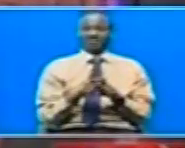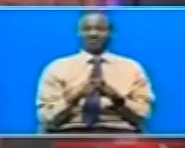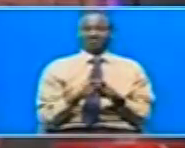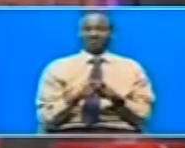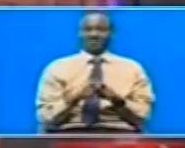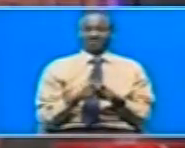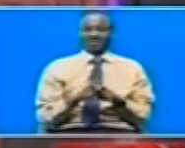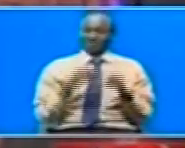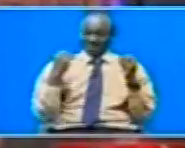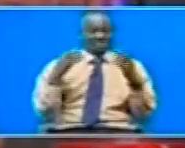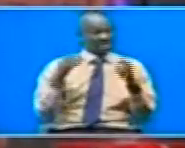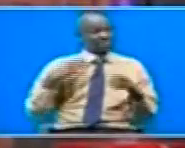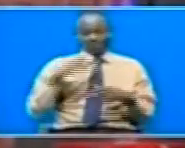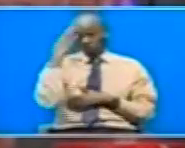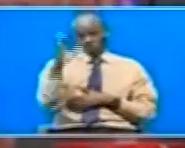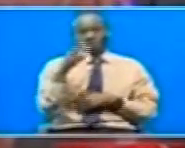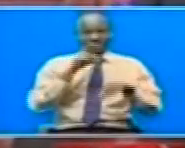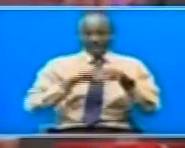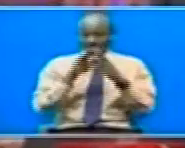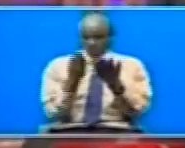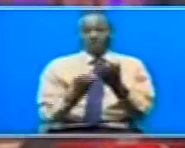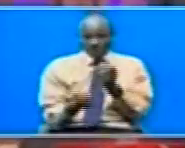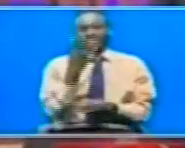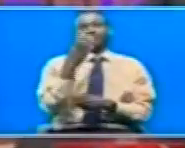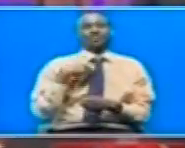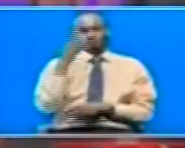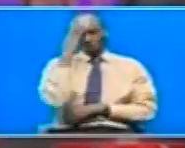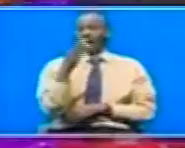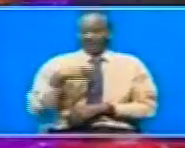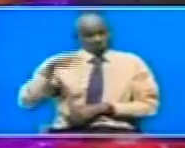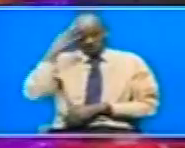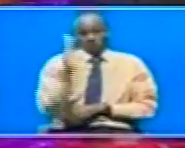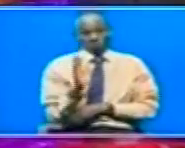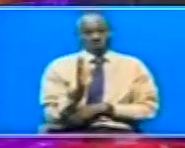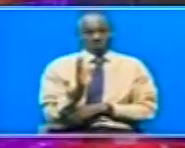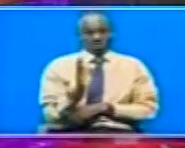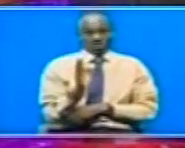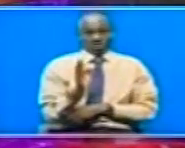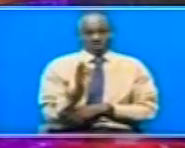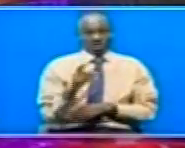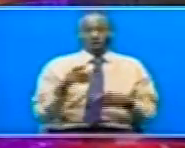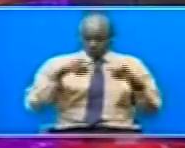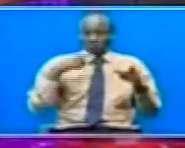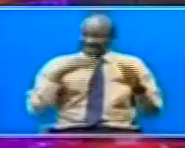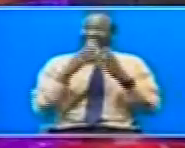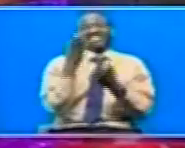I mean, a lot of people didn't know until the books came out. Yeah. And we didn't know. No. I didn't know. You didn't know about it. I was in